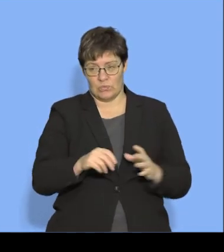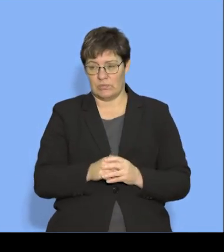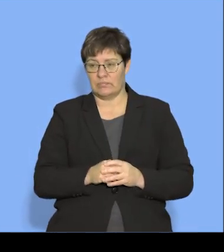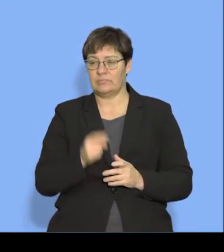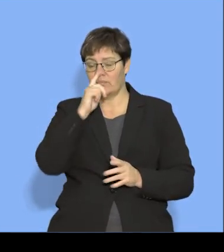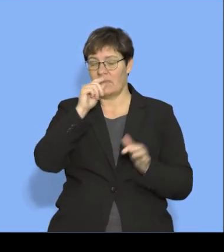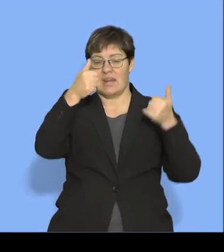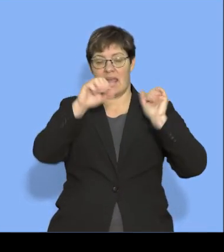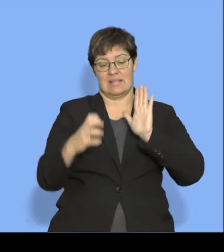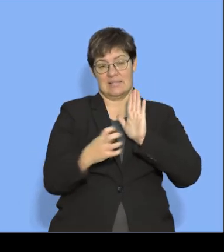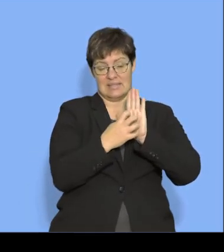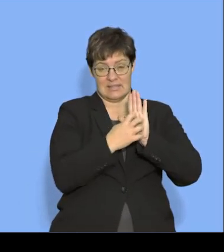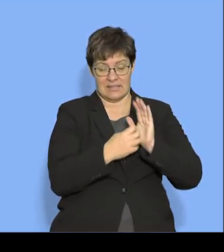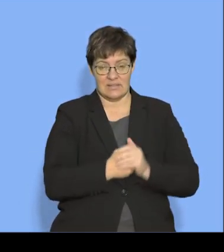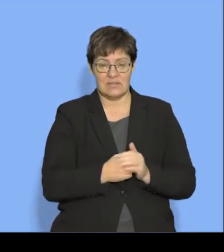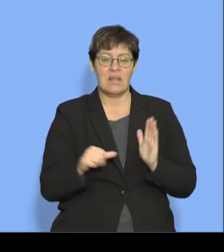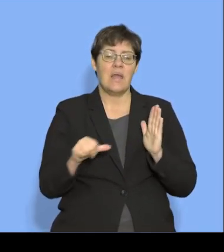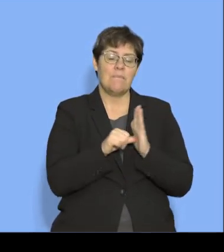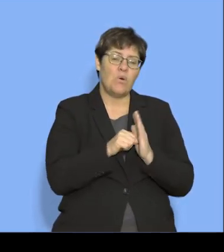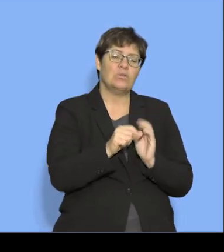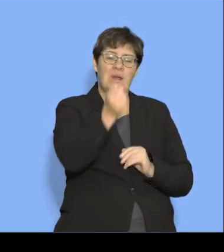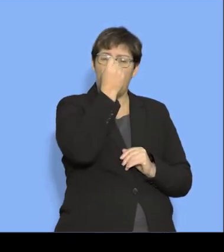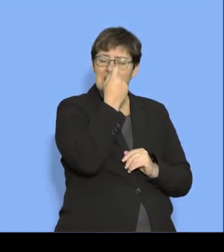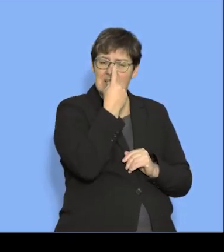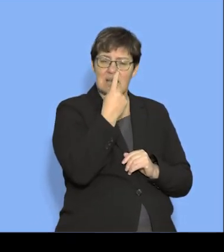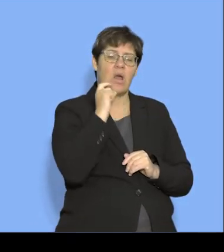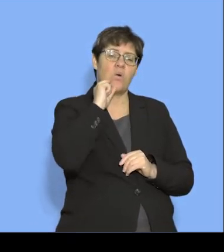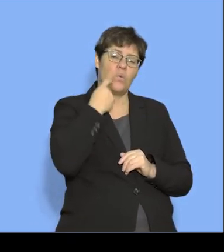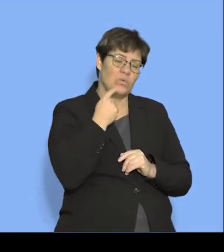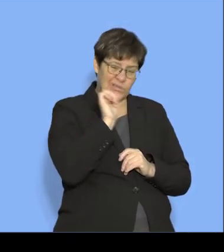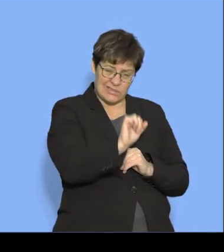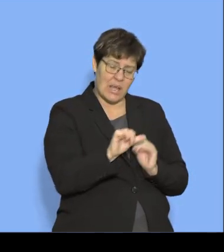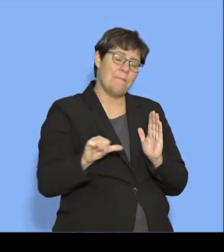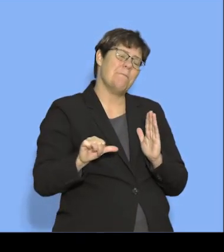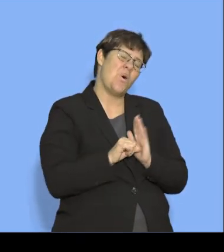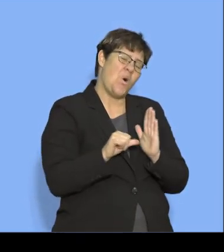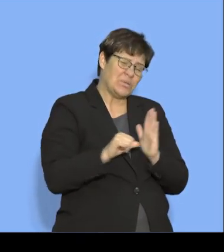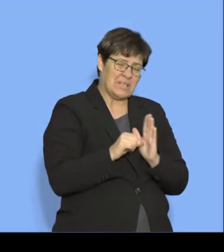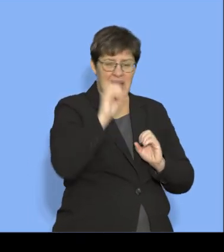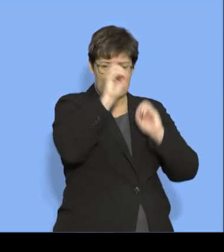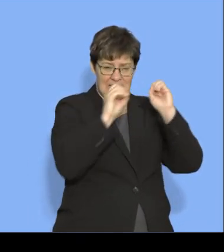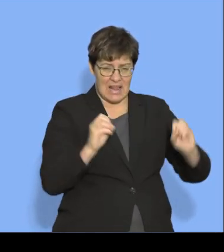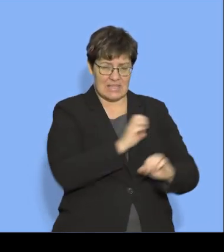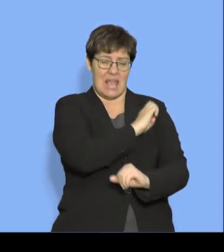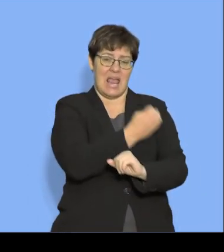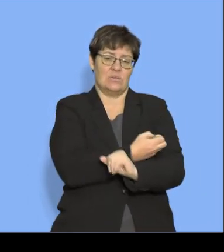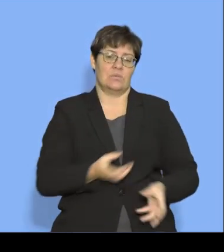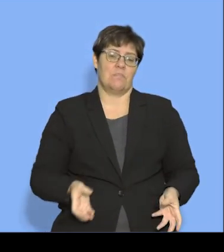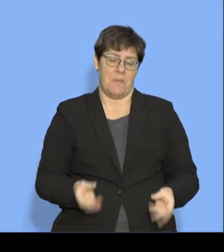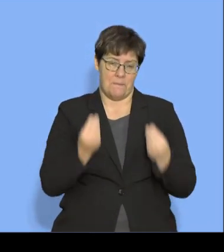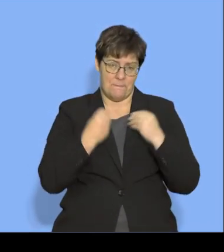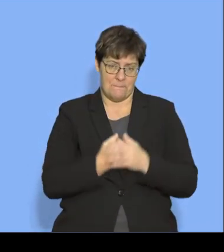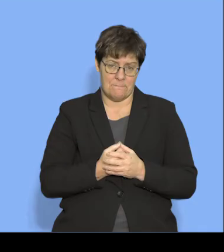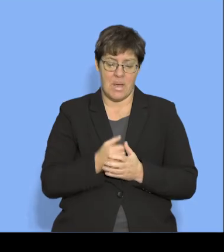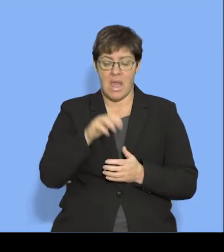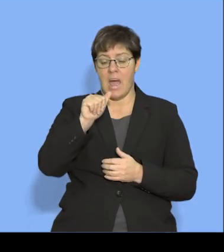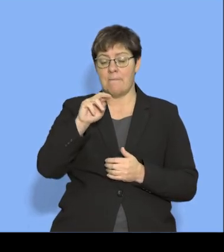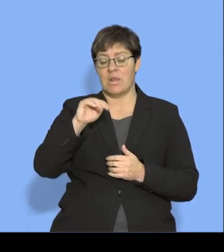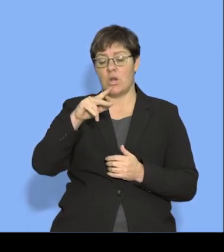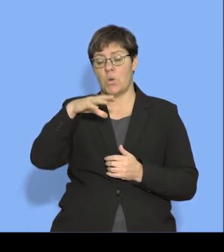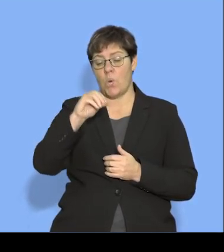at that in the next diagram. It's important that we understand that glucose is fundamental to all cells having energy.